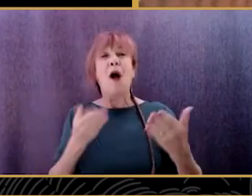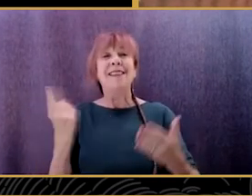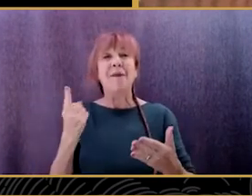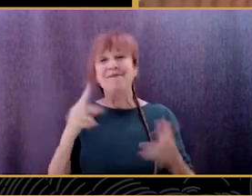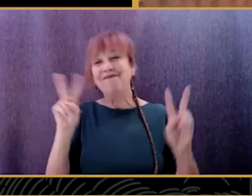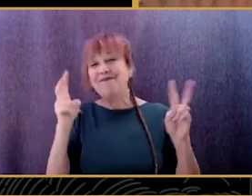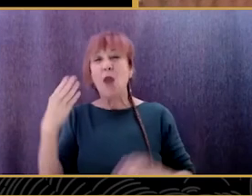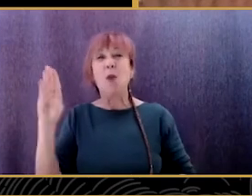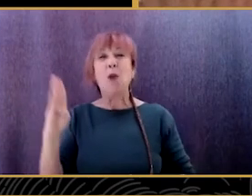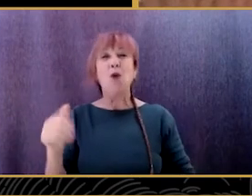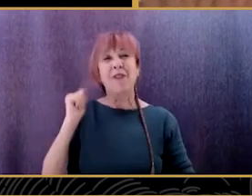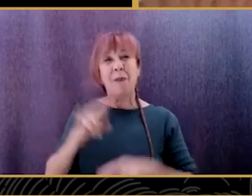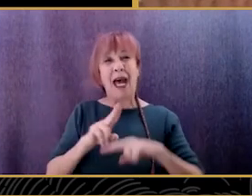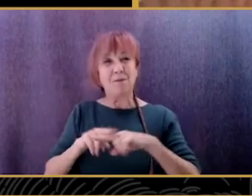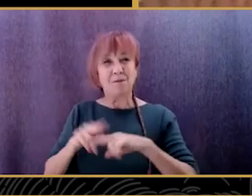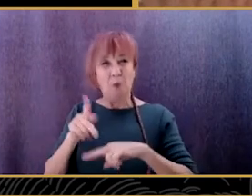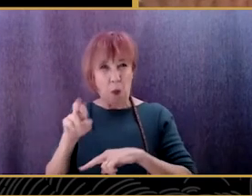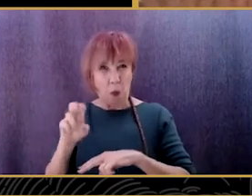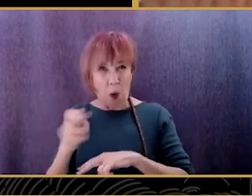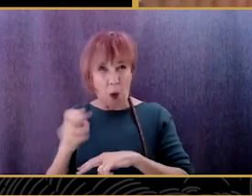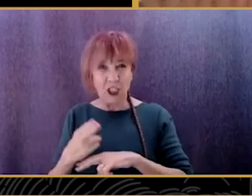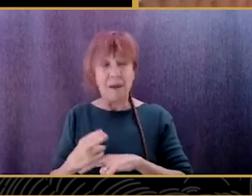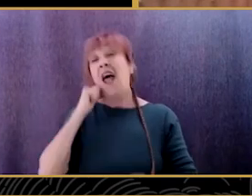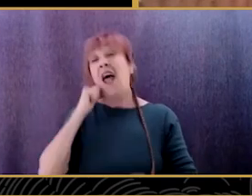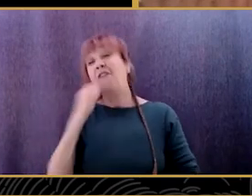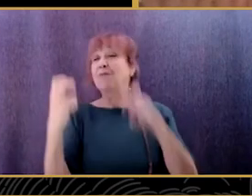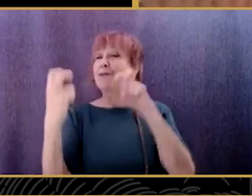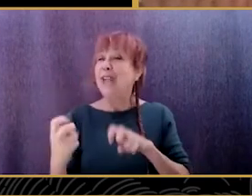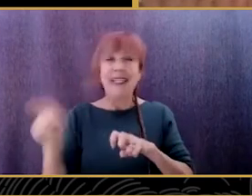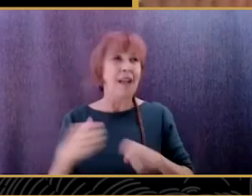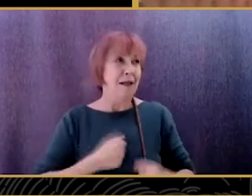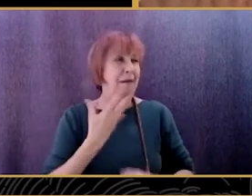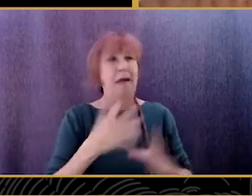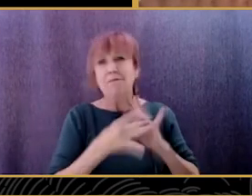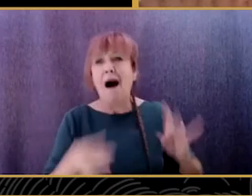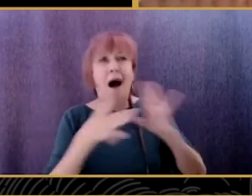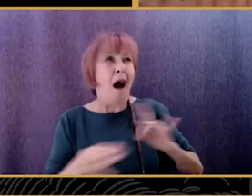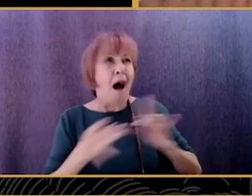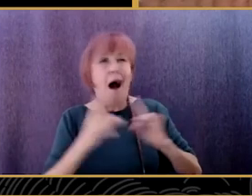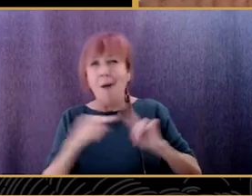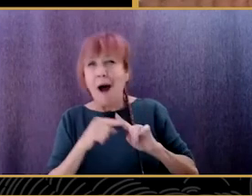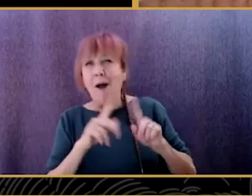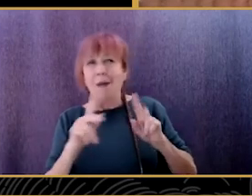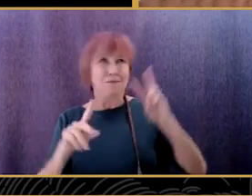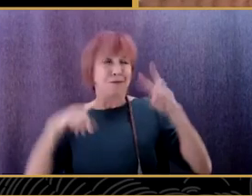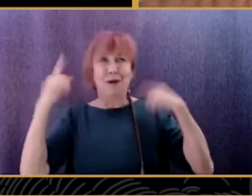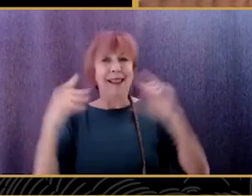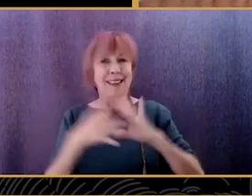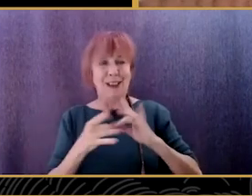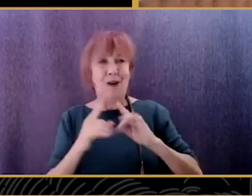porch, where we sat down every day and he told me wild stories about people who populated our world of the west side.